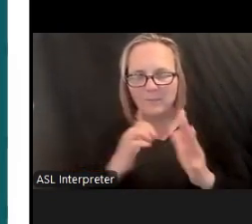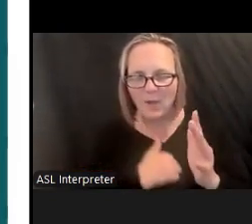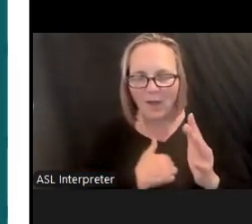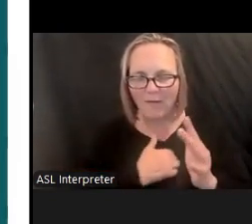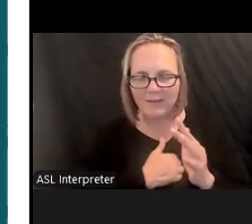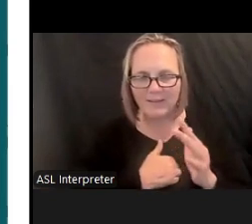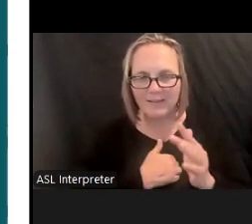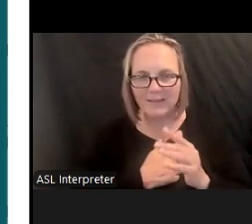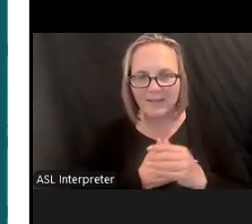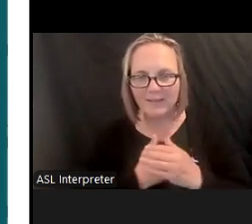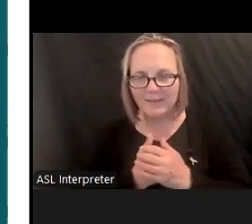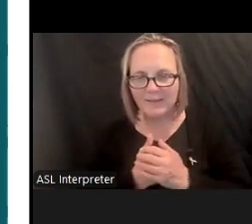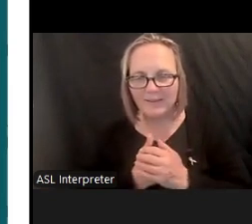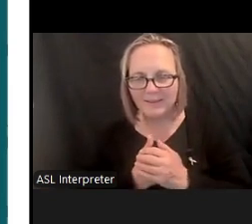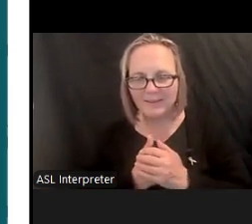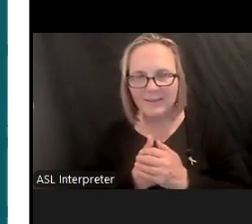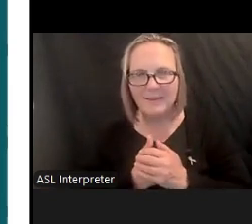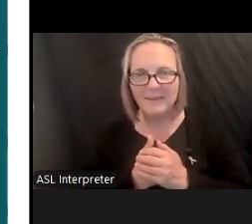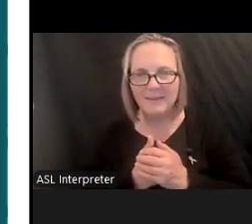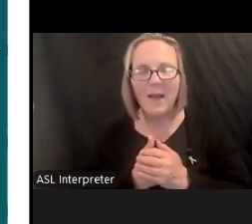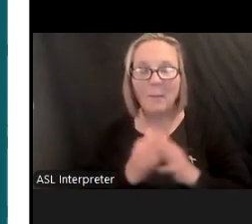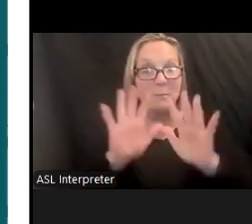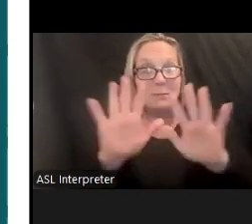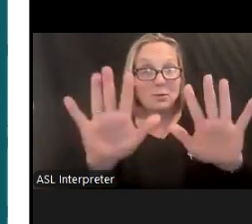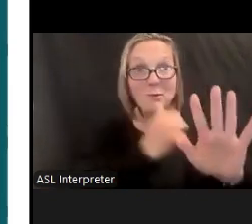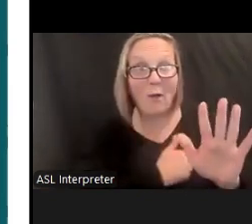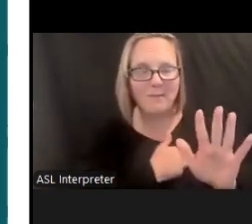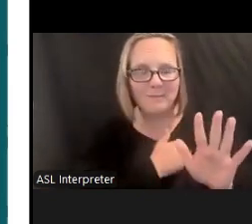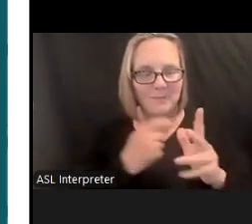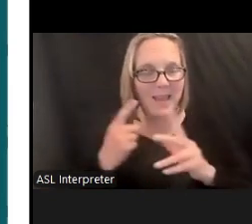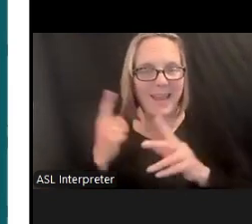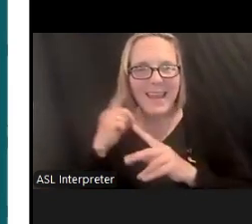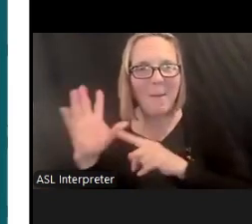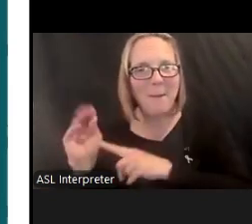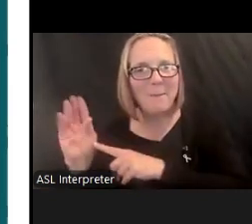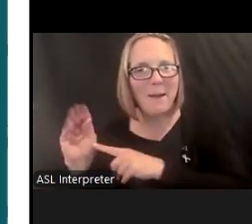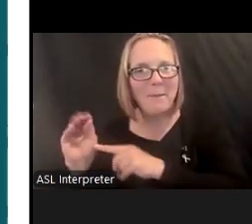Apologies. I have two devices. Okay, sorry about that.